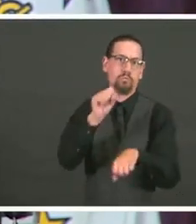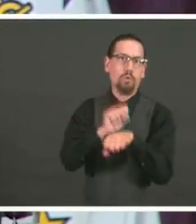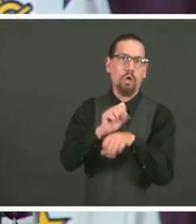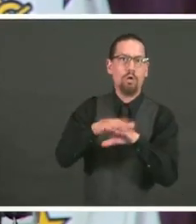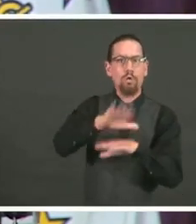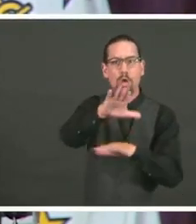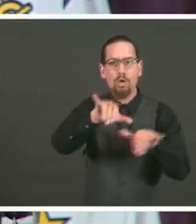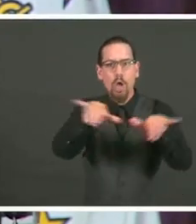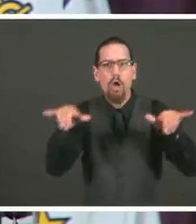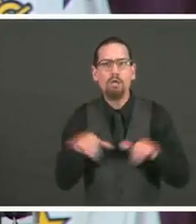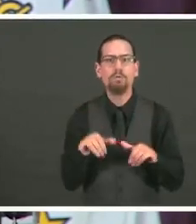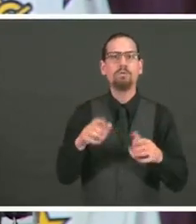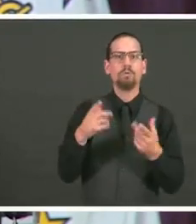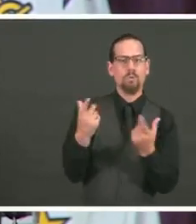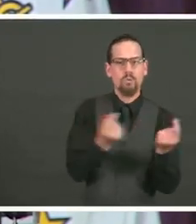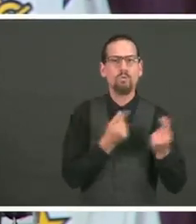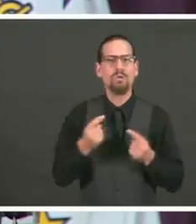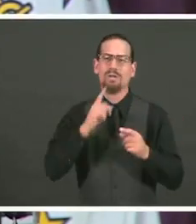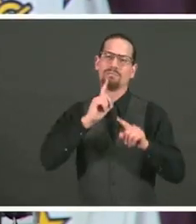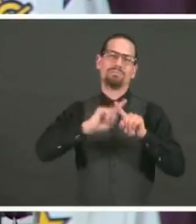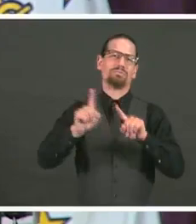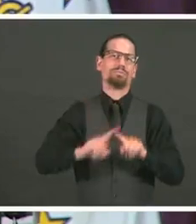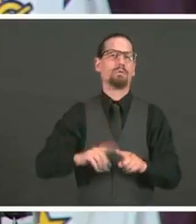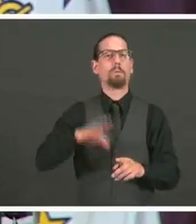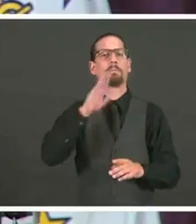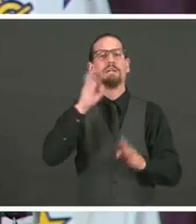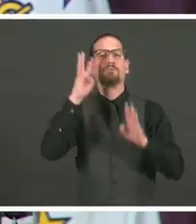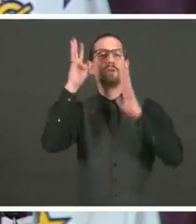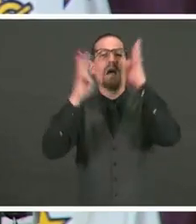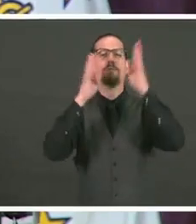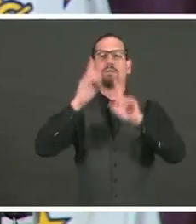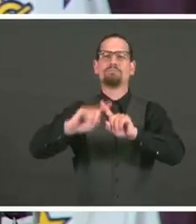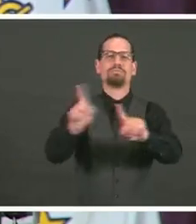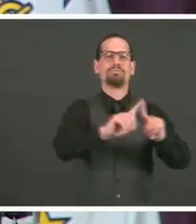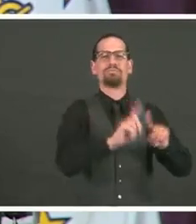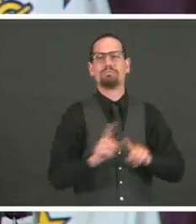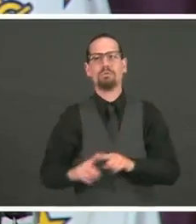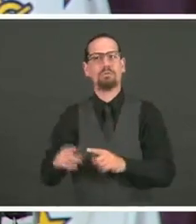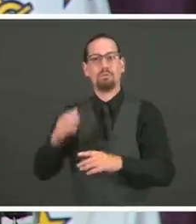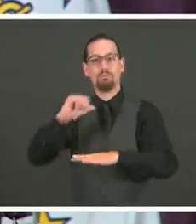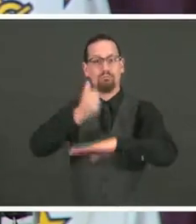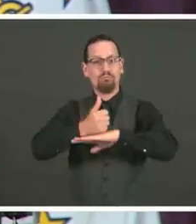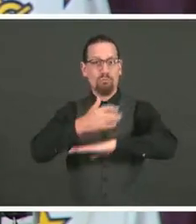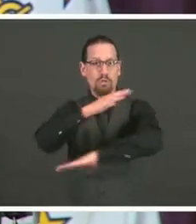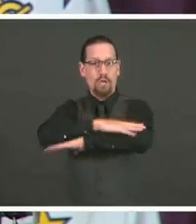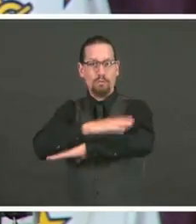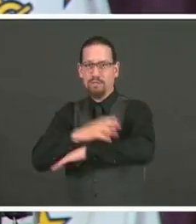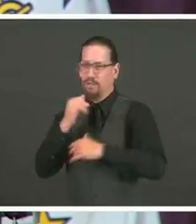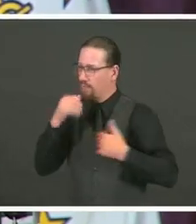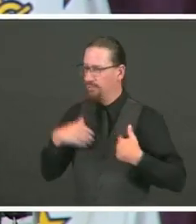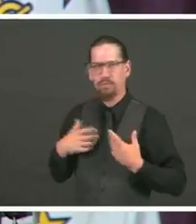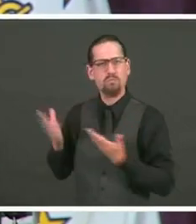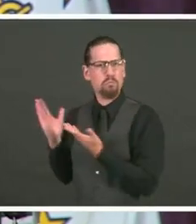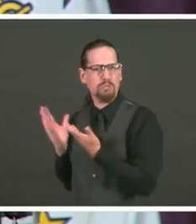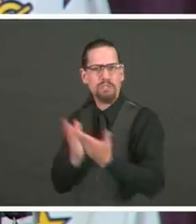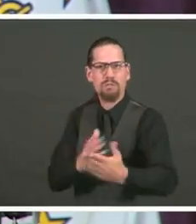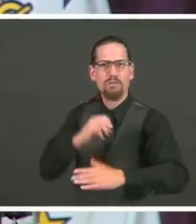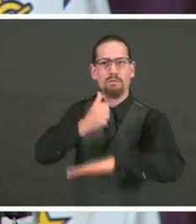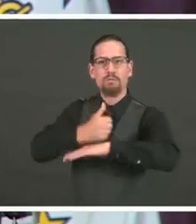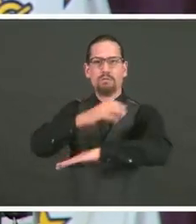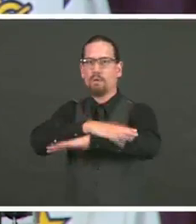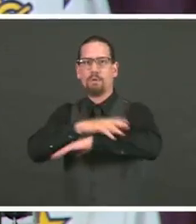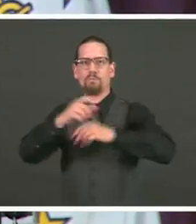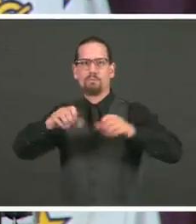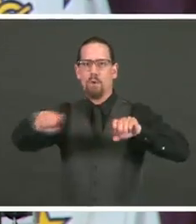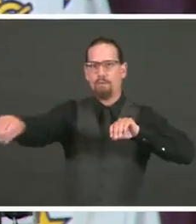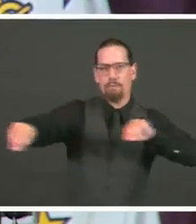So many restaurants have gotten so creative. I'm so impressed with every one of you by pushing tables outside in every possible creative